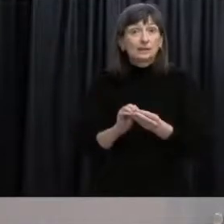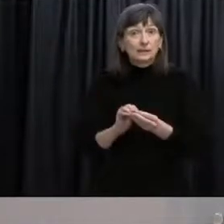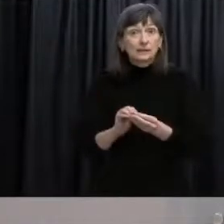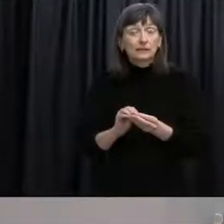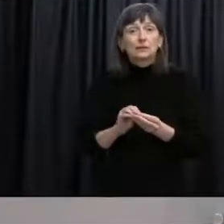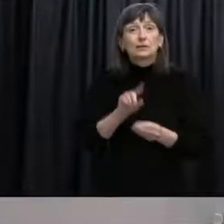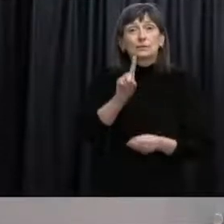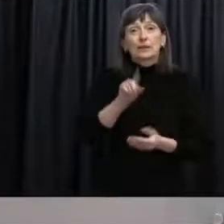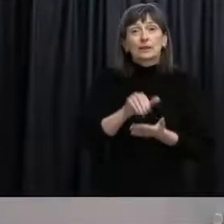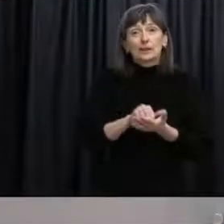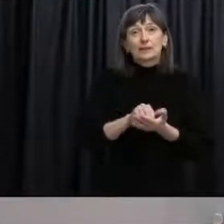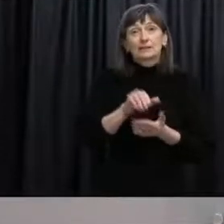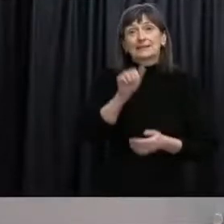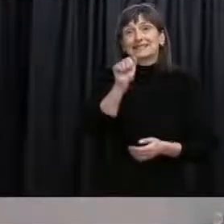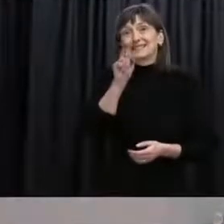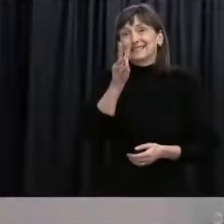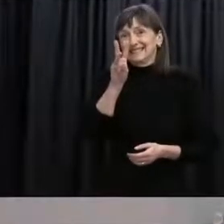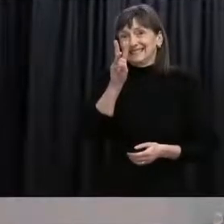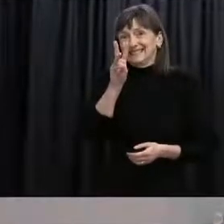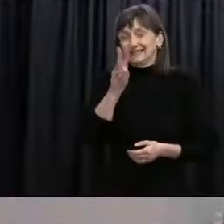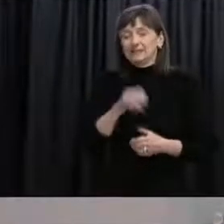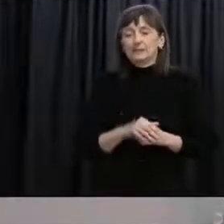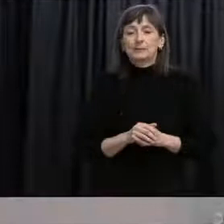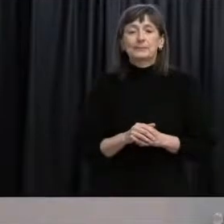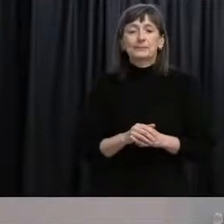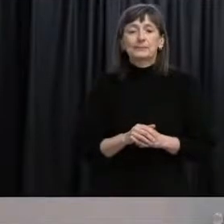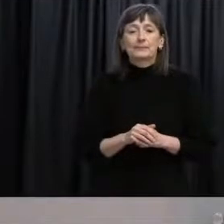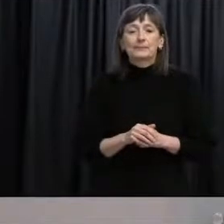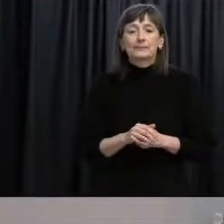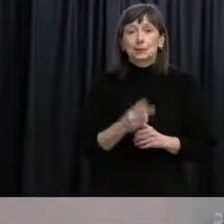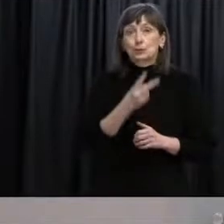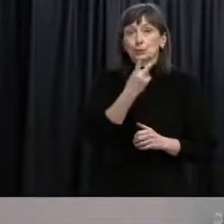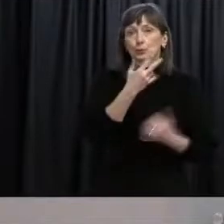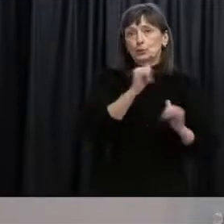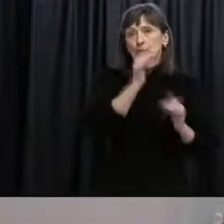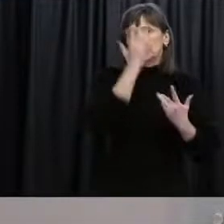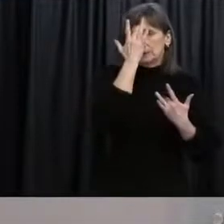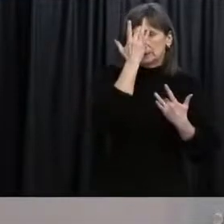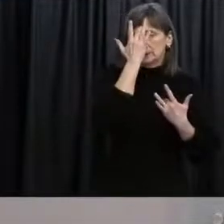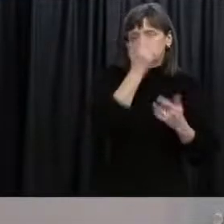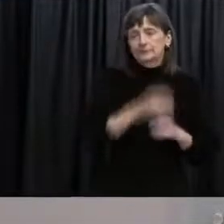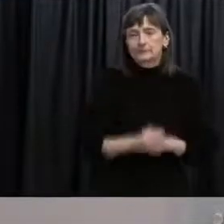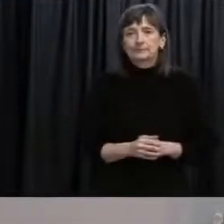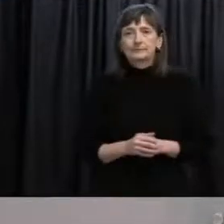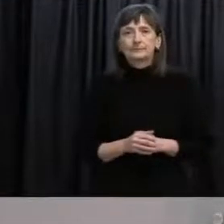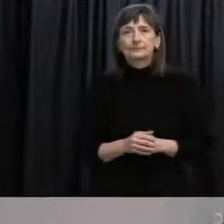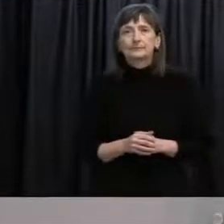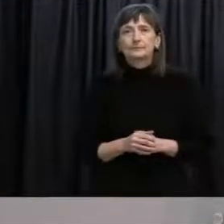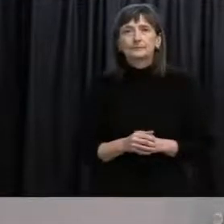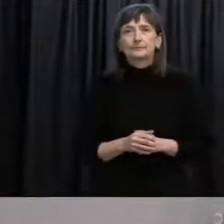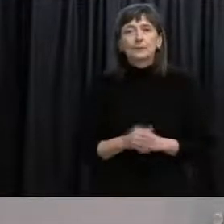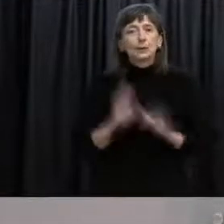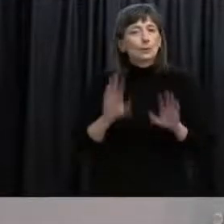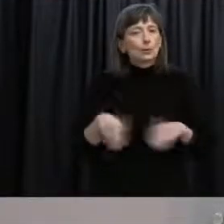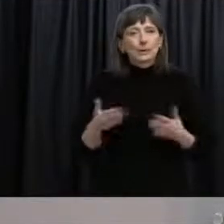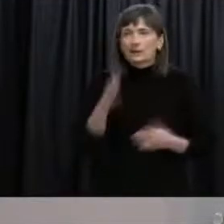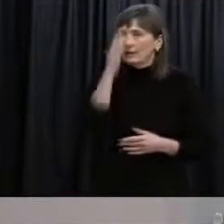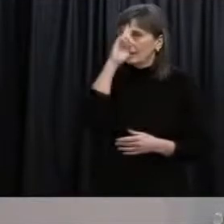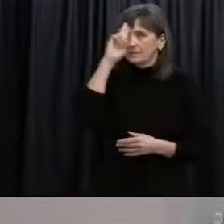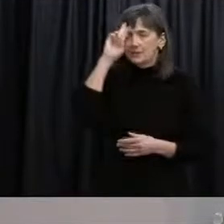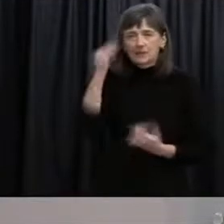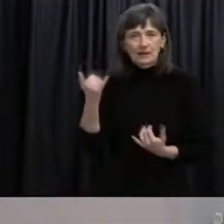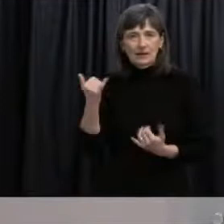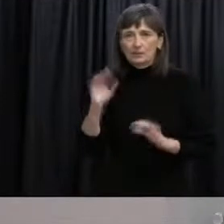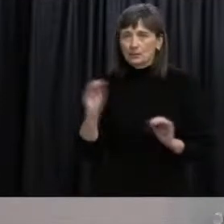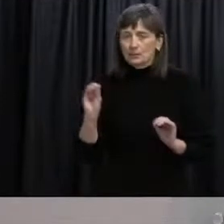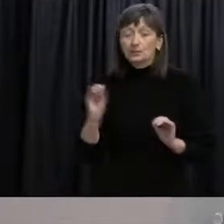stands at 1,016, and there are 2 active cases in the province. No one is in hospital,